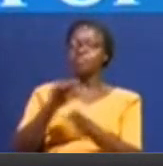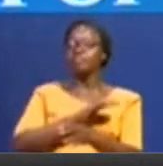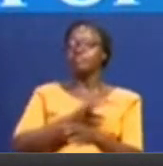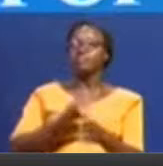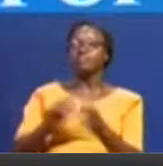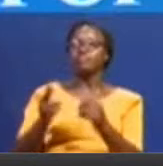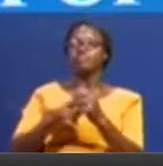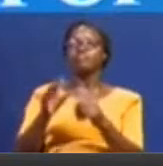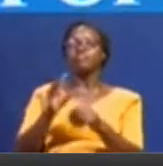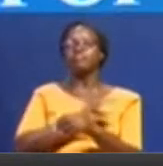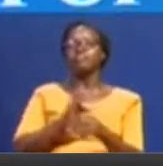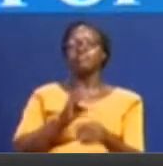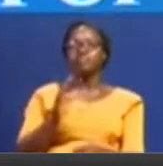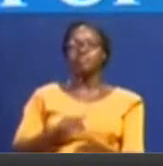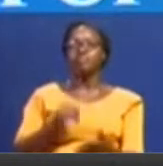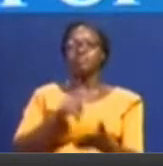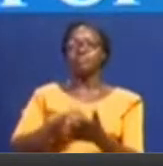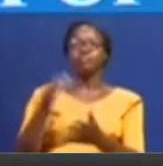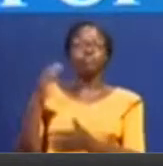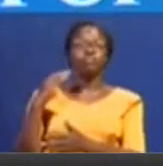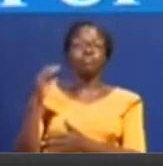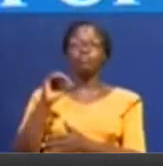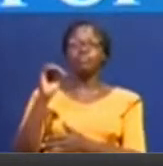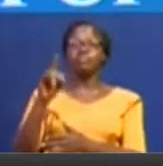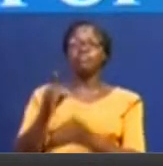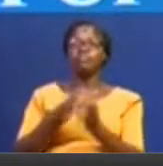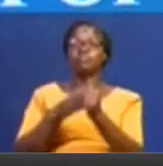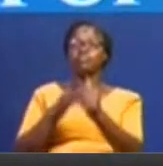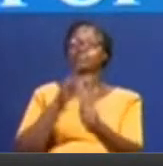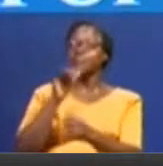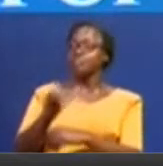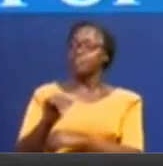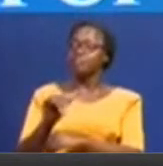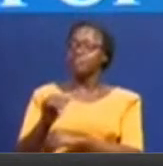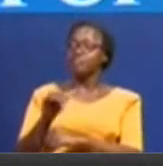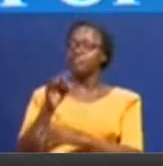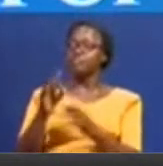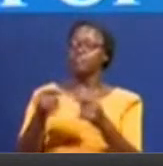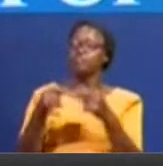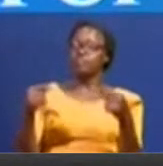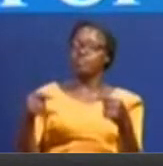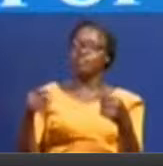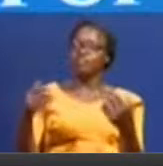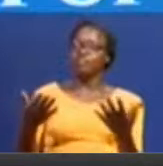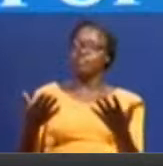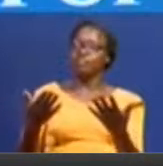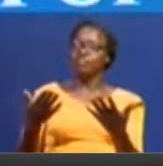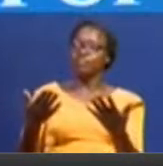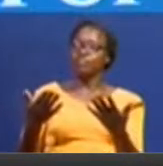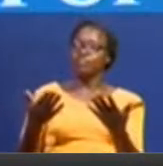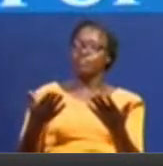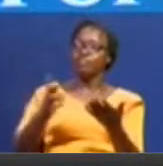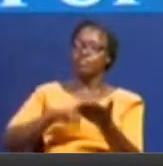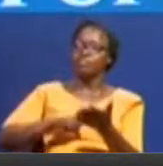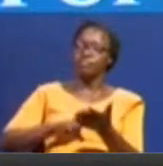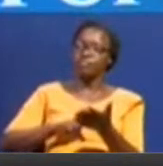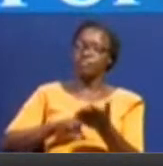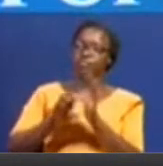7 commissioners, including the chairman, should be guided, so that if there is a dispute, how is it recorded? For